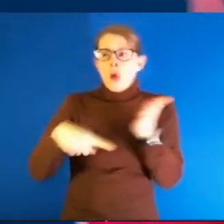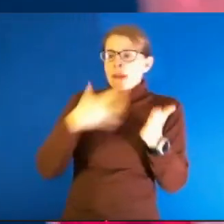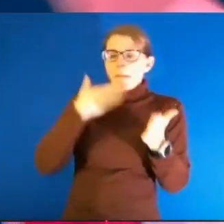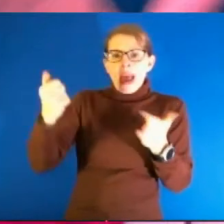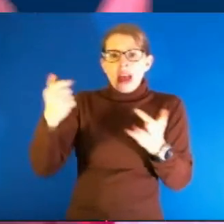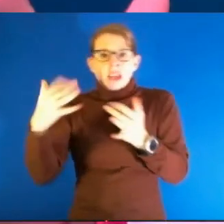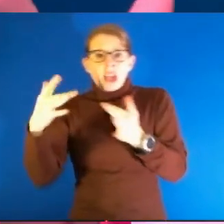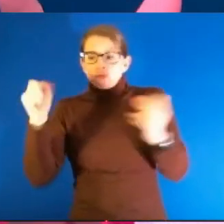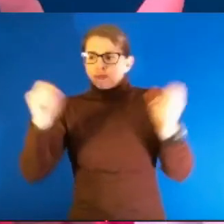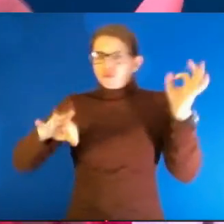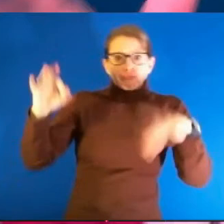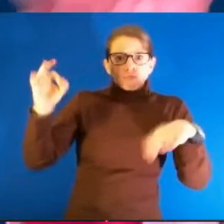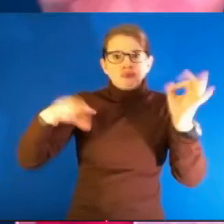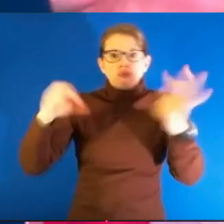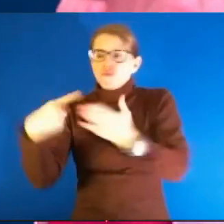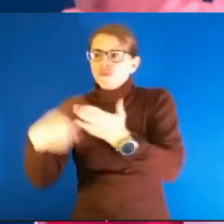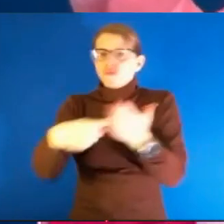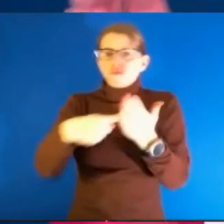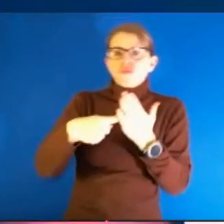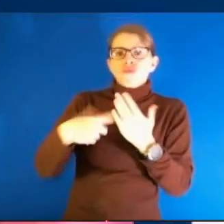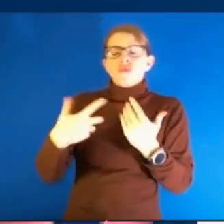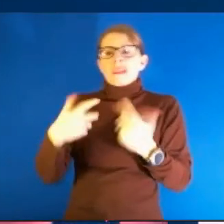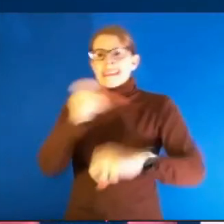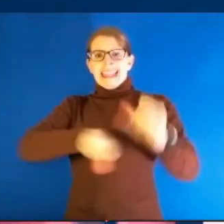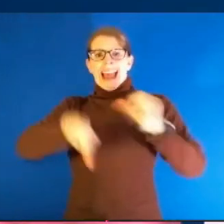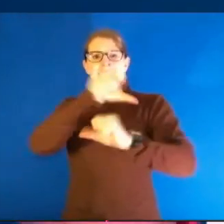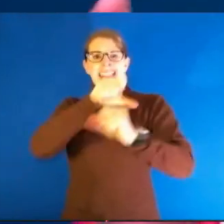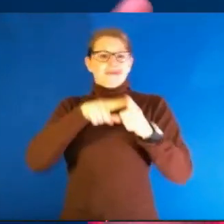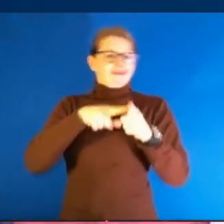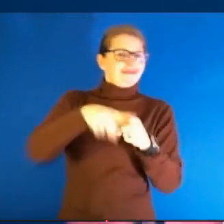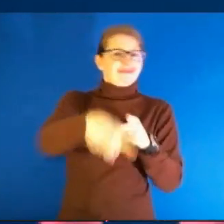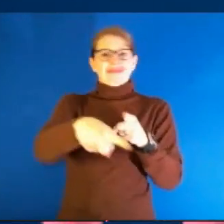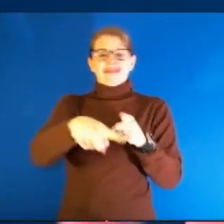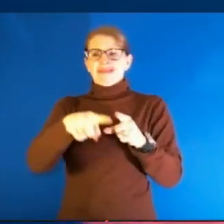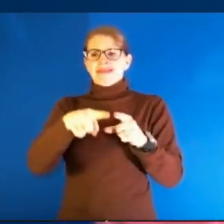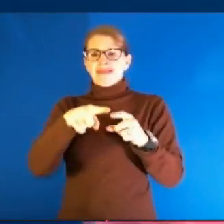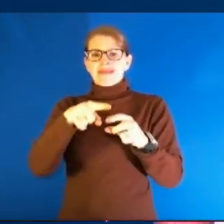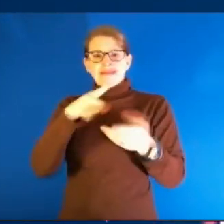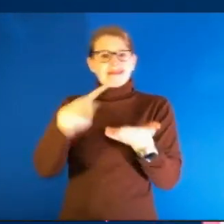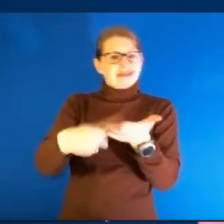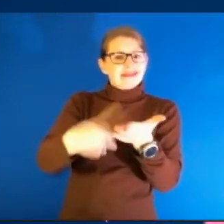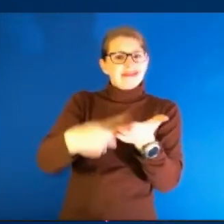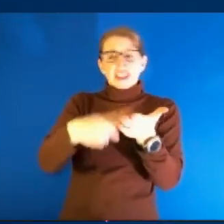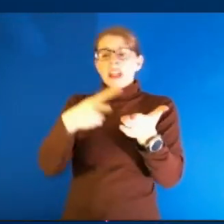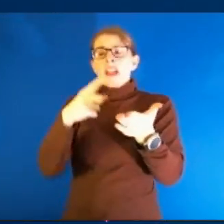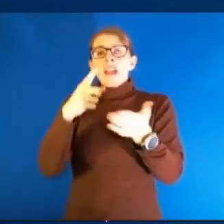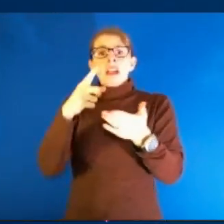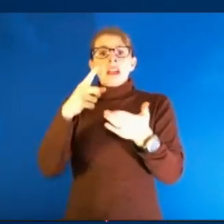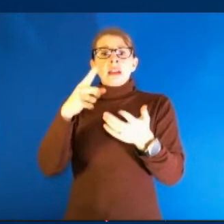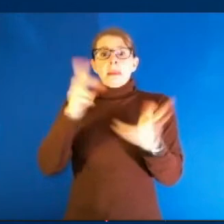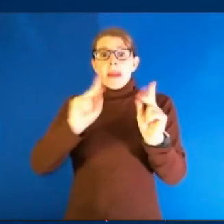about it with these scientific symposiums. We'd have lots of presenters, and people would talk about their experience and their evidence.